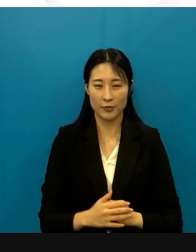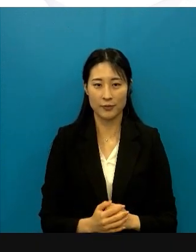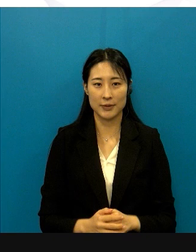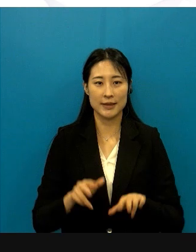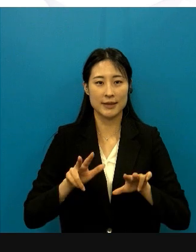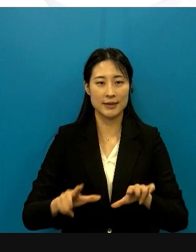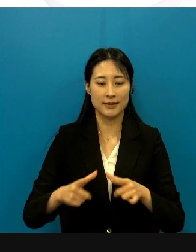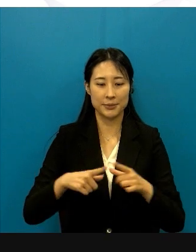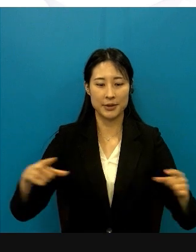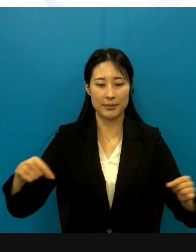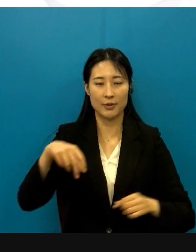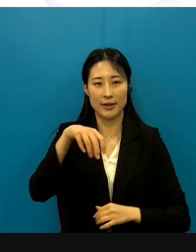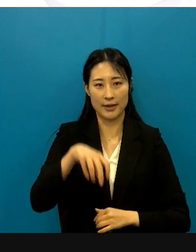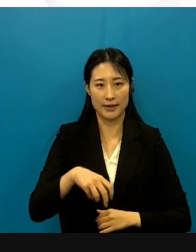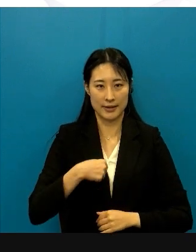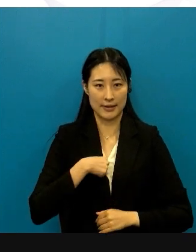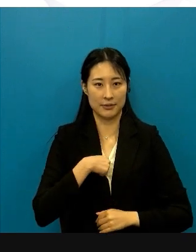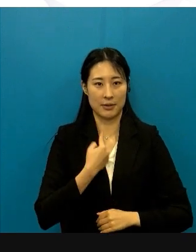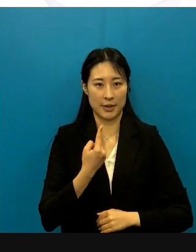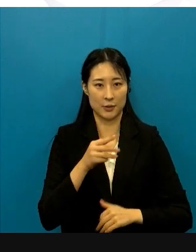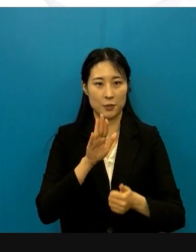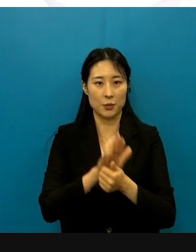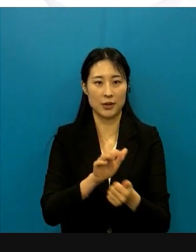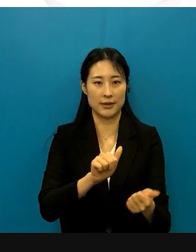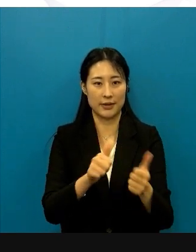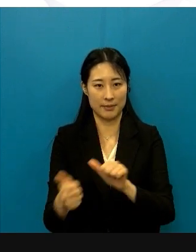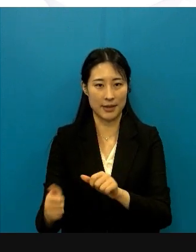voluntary assisted dying.